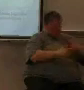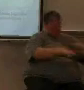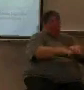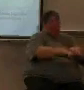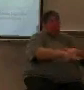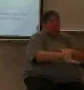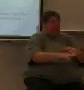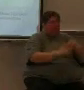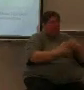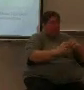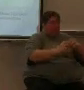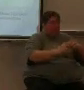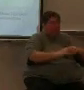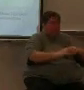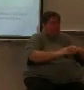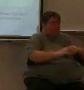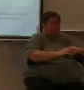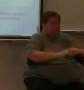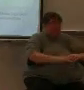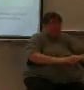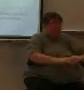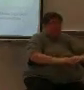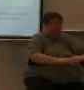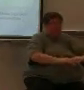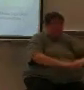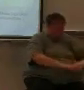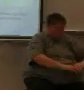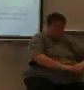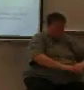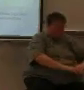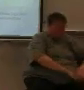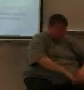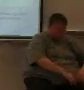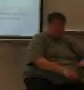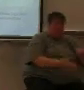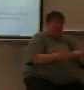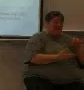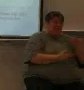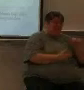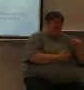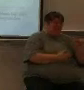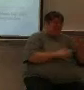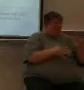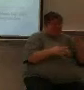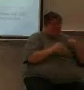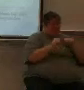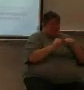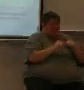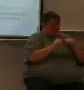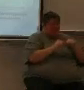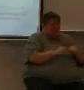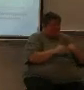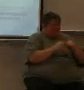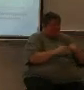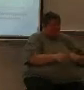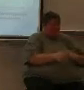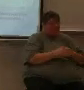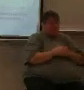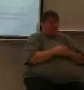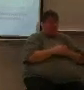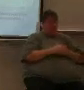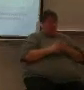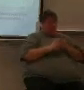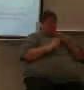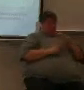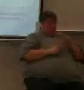the years, right? So you get lower and lower content as you go deeper, and that rate is fairly constant. And so from the content, then you can